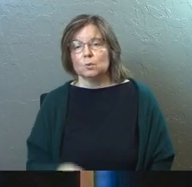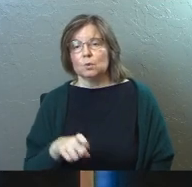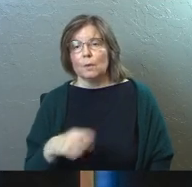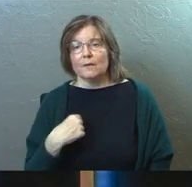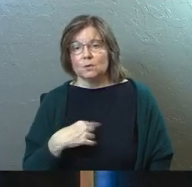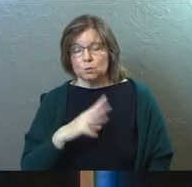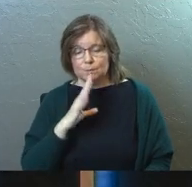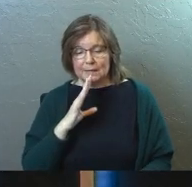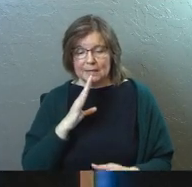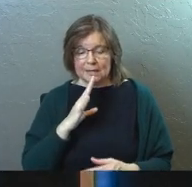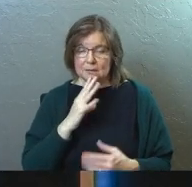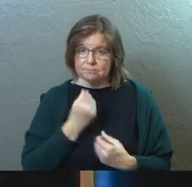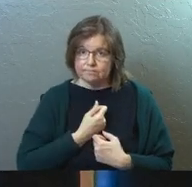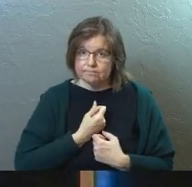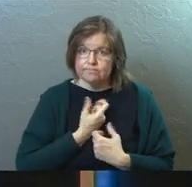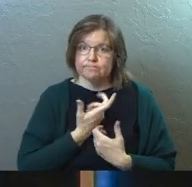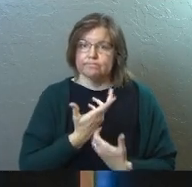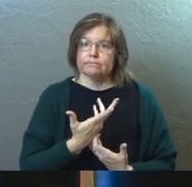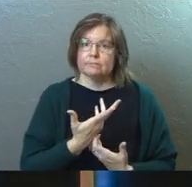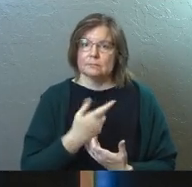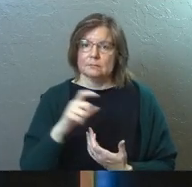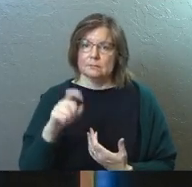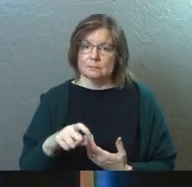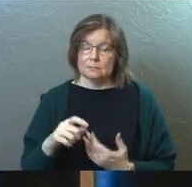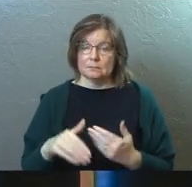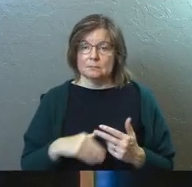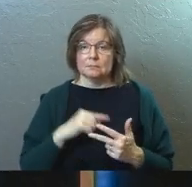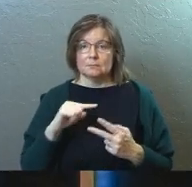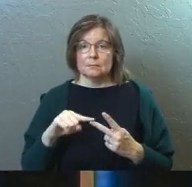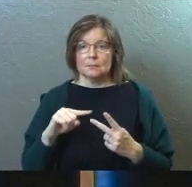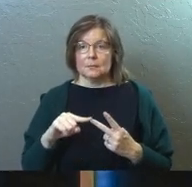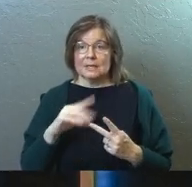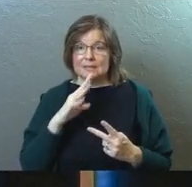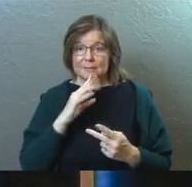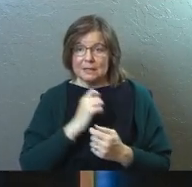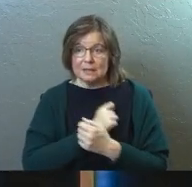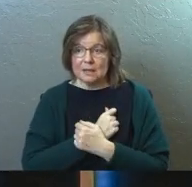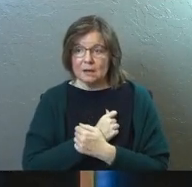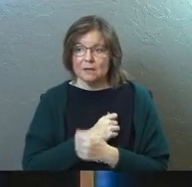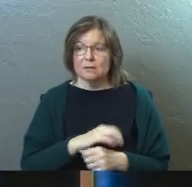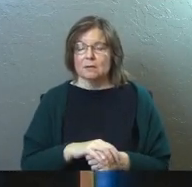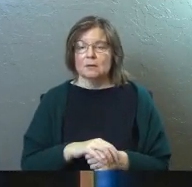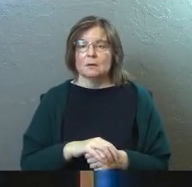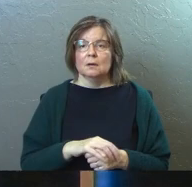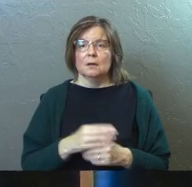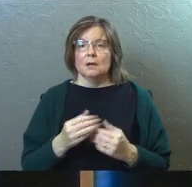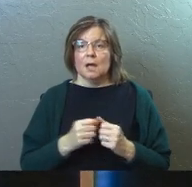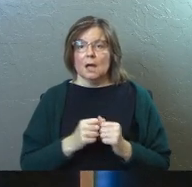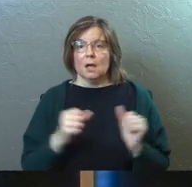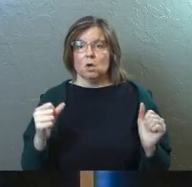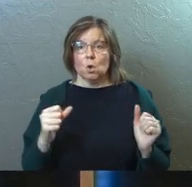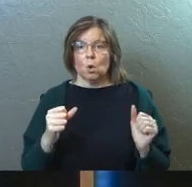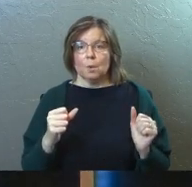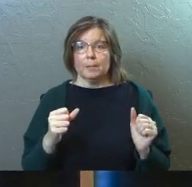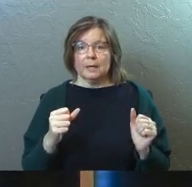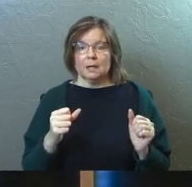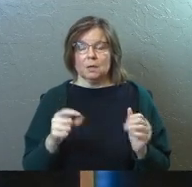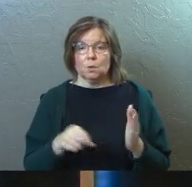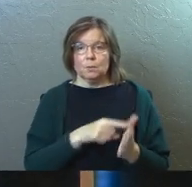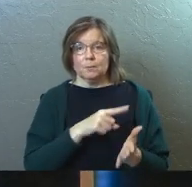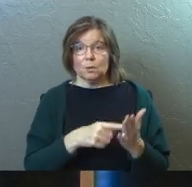You have to speak it out loud. The next one, speak the love. An open rebuke is better than hidden